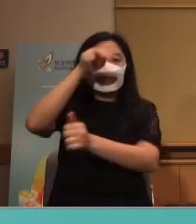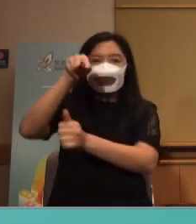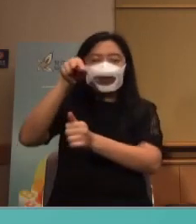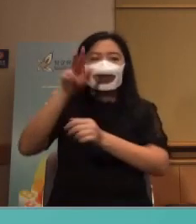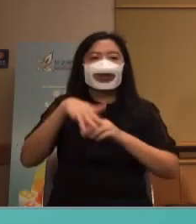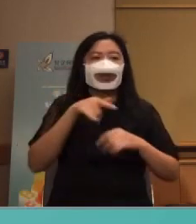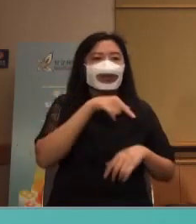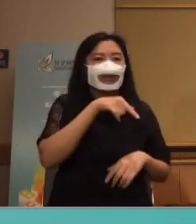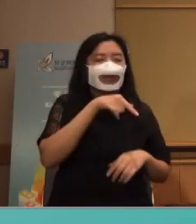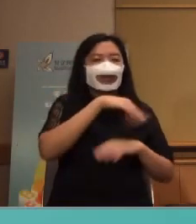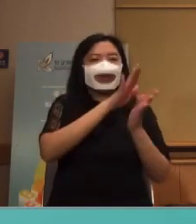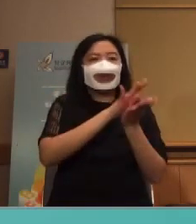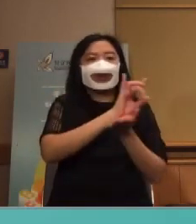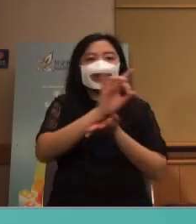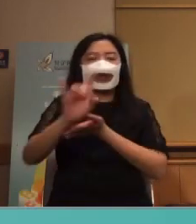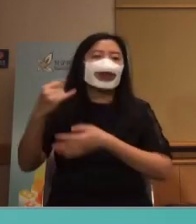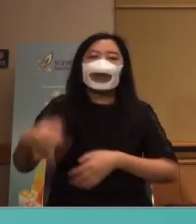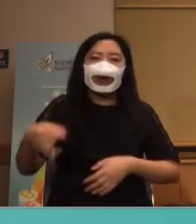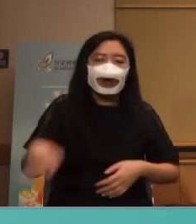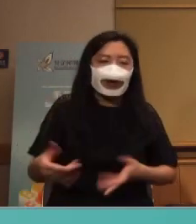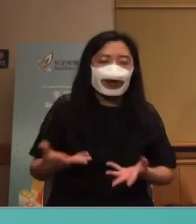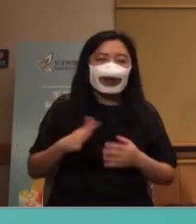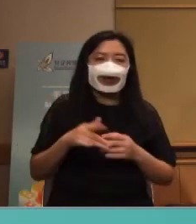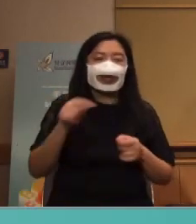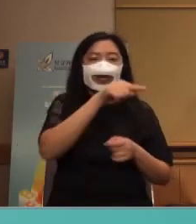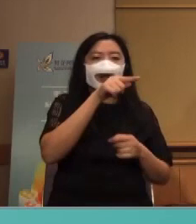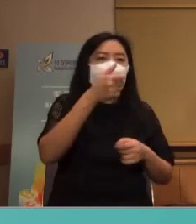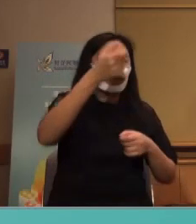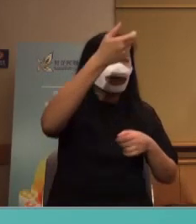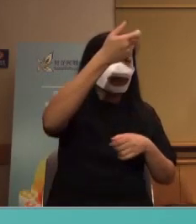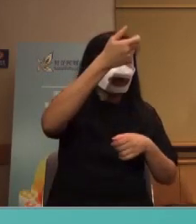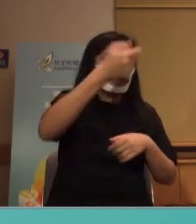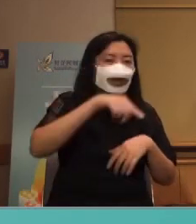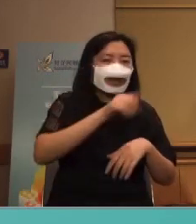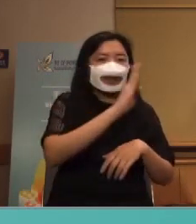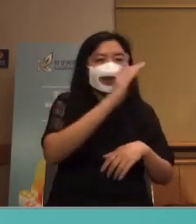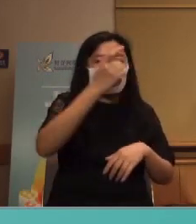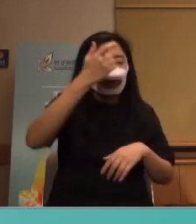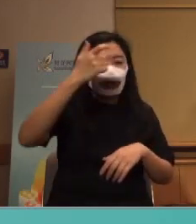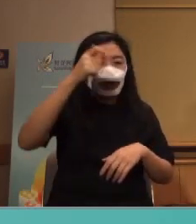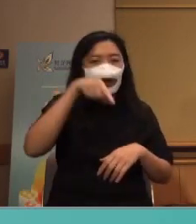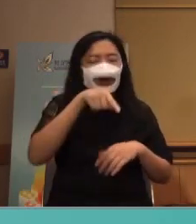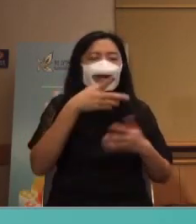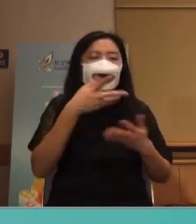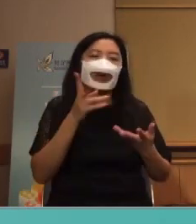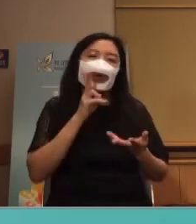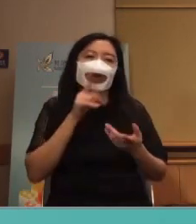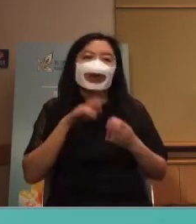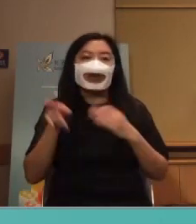terms of Bitcoin adoption, sorry Galen, but I'm going to point out Galen has Bitcoin socks on. They literally